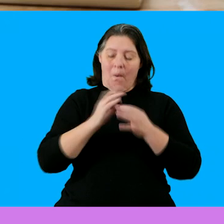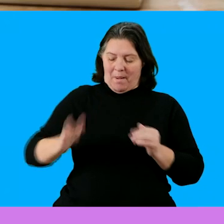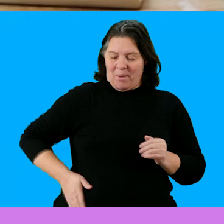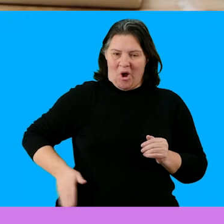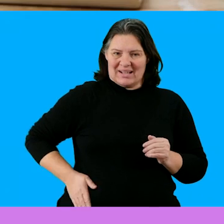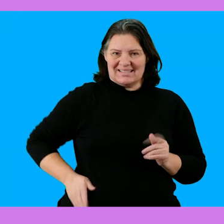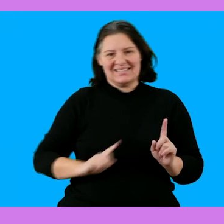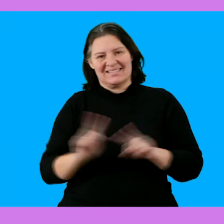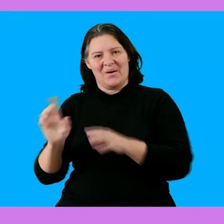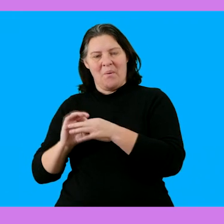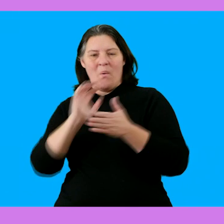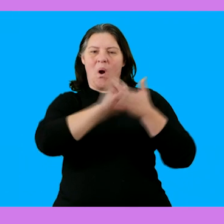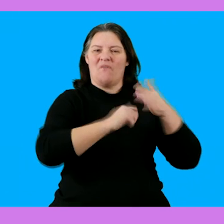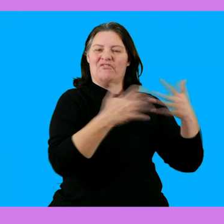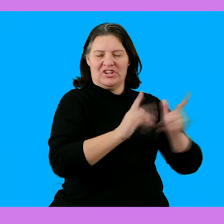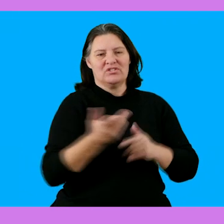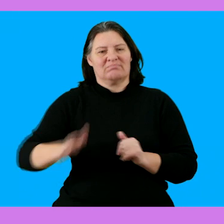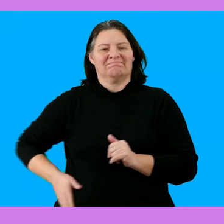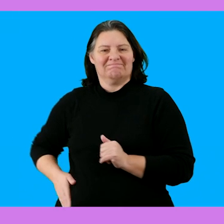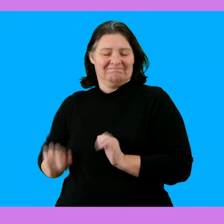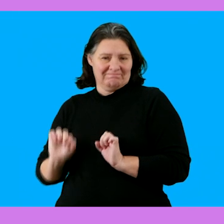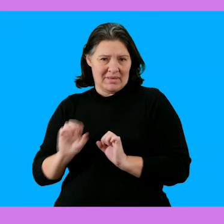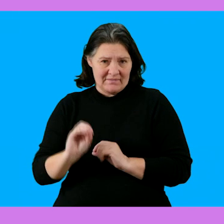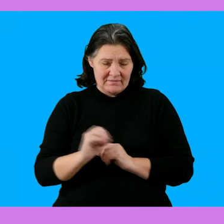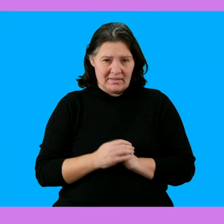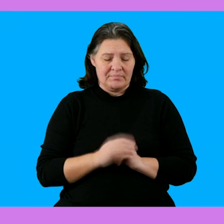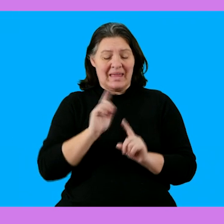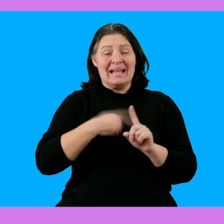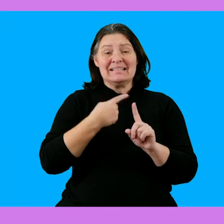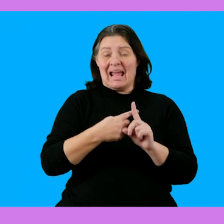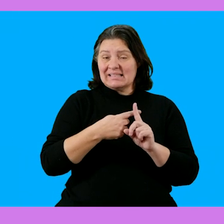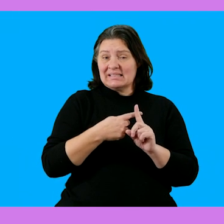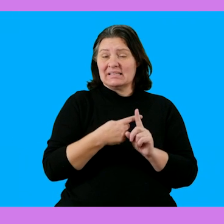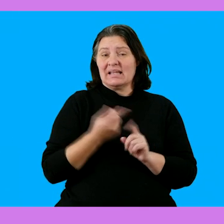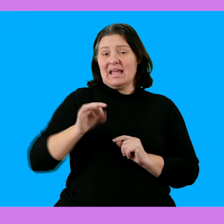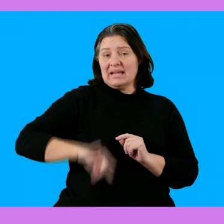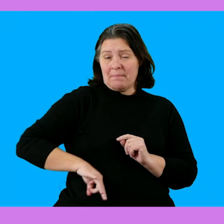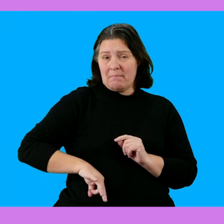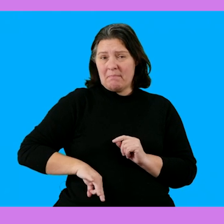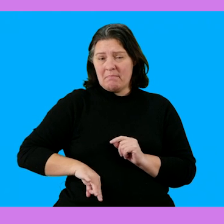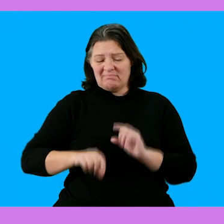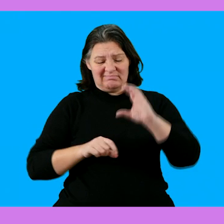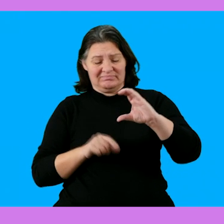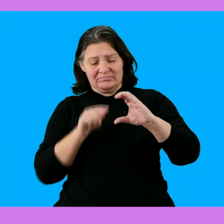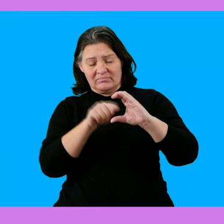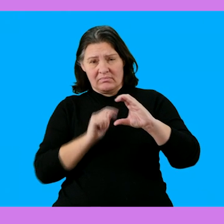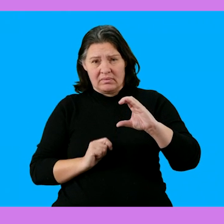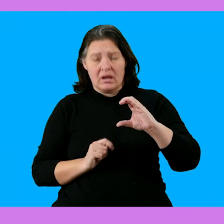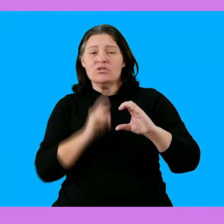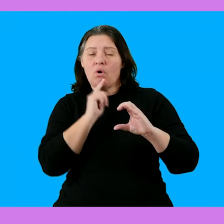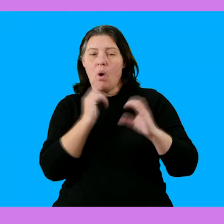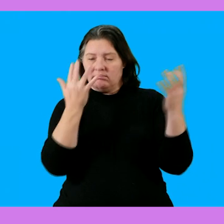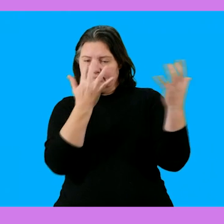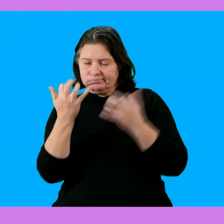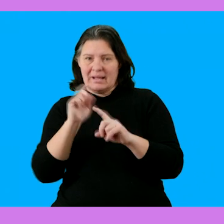salary. Okay, then taxable income, very important. That's the amount of income used to